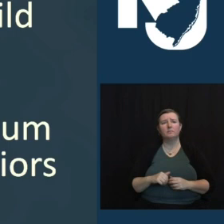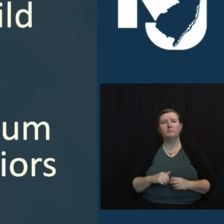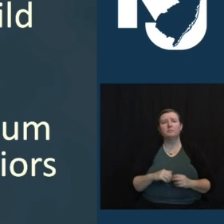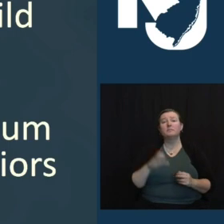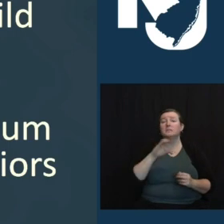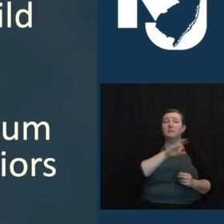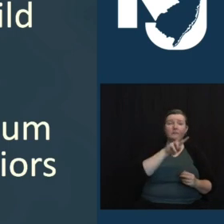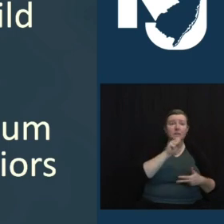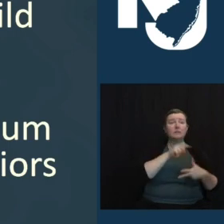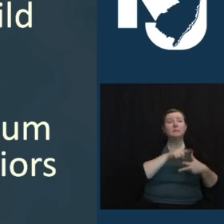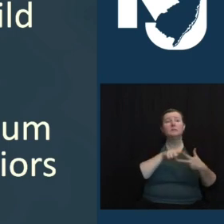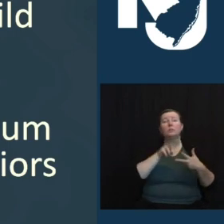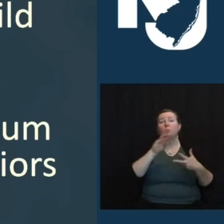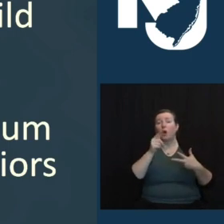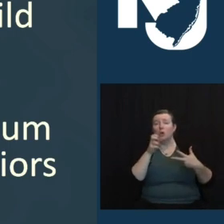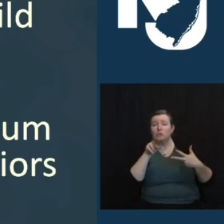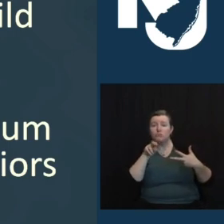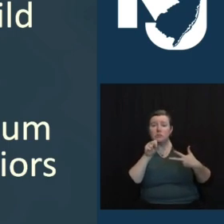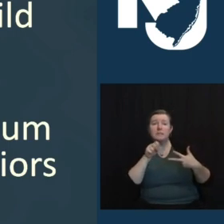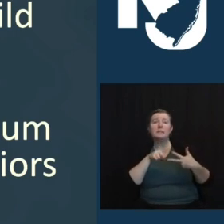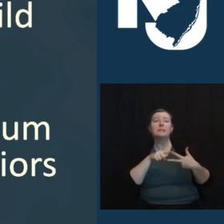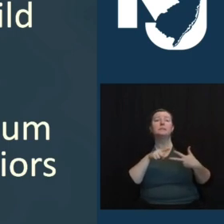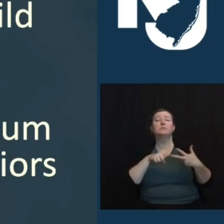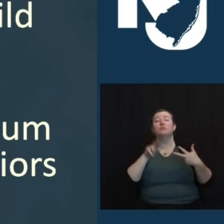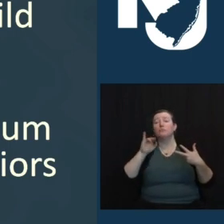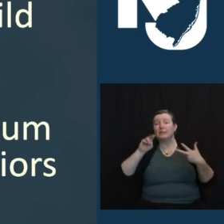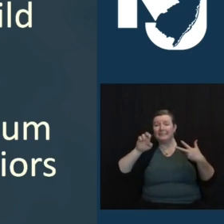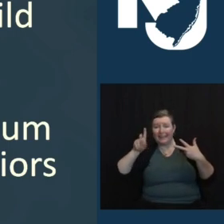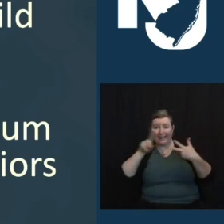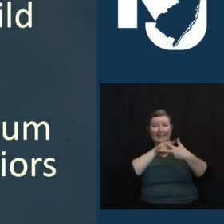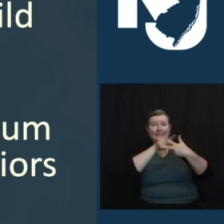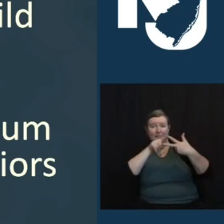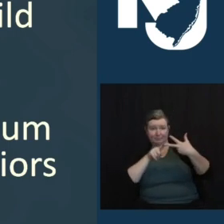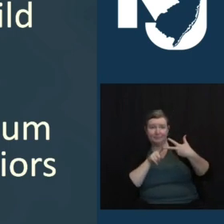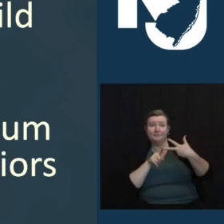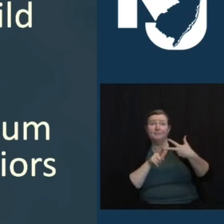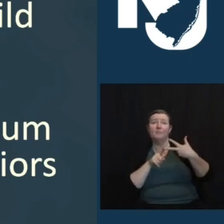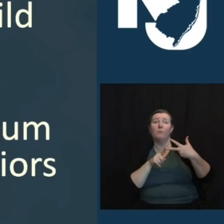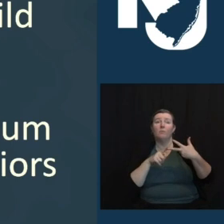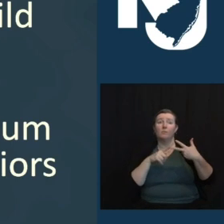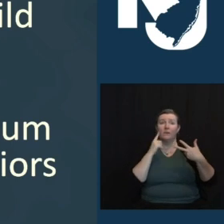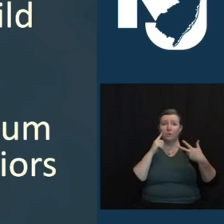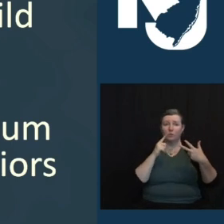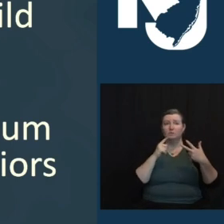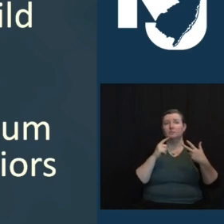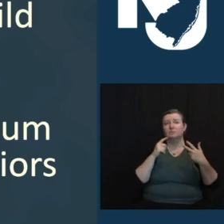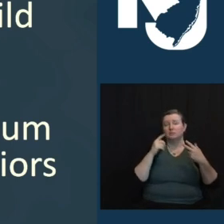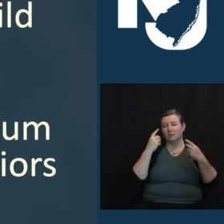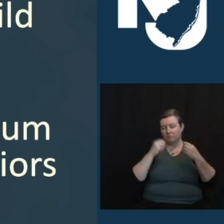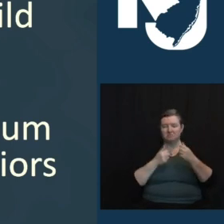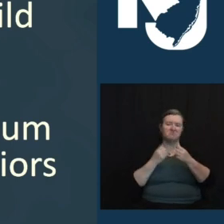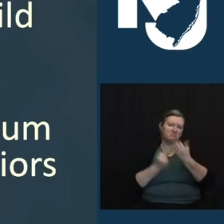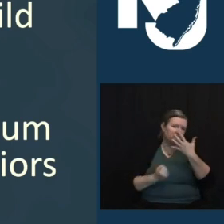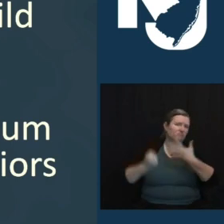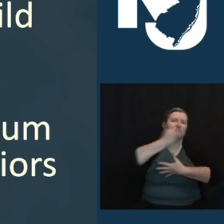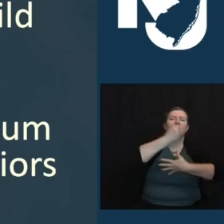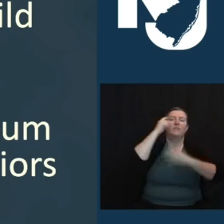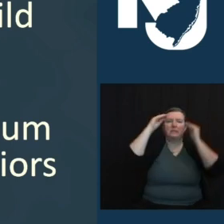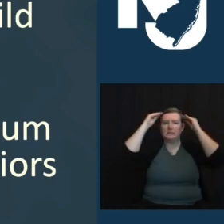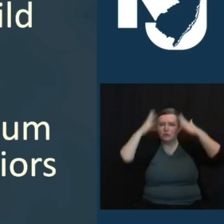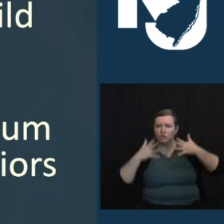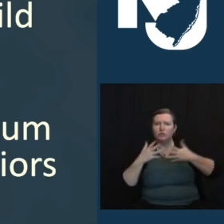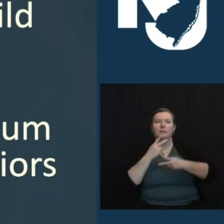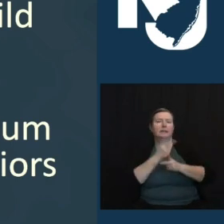Rite Aid are each reserving appointments for and prioritizing educators and child care workers. We have also set aside a